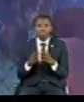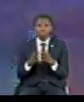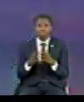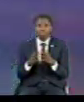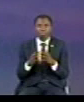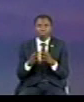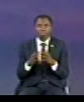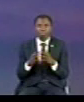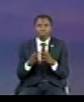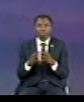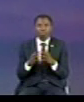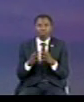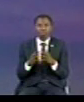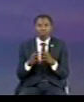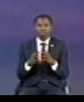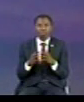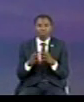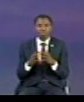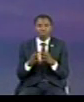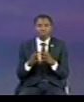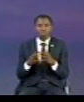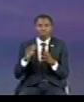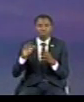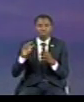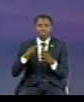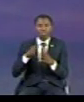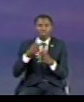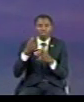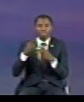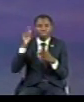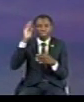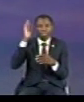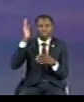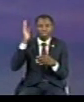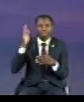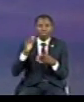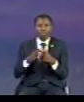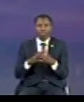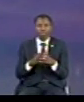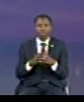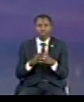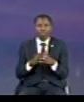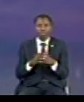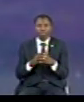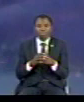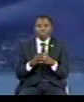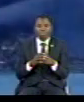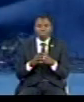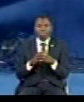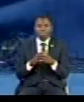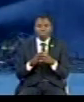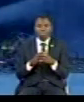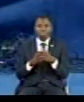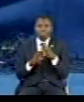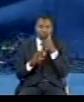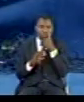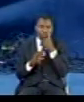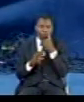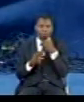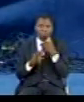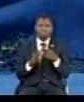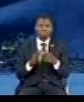Amen. The next testimony. Praise the Lord. Brother Risakwe Blessing has been having